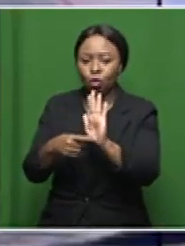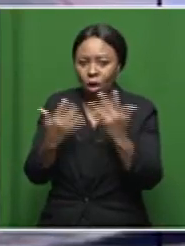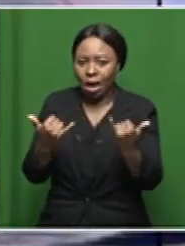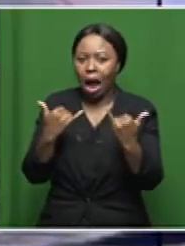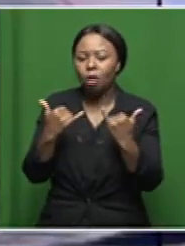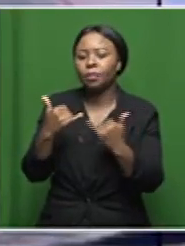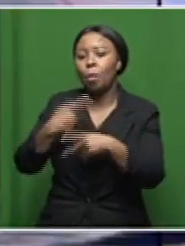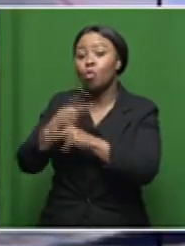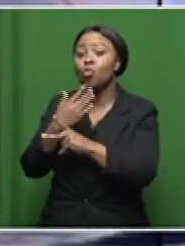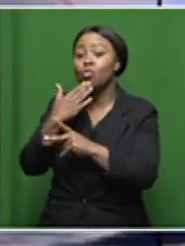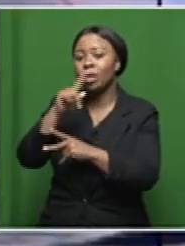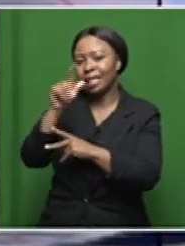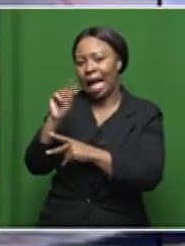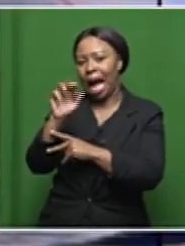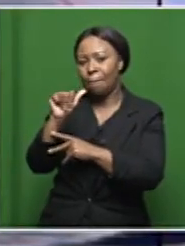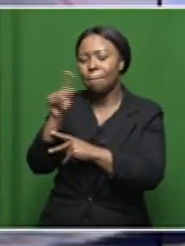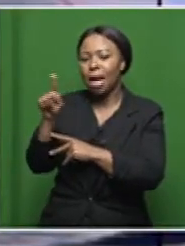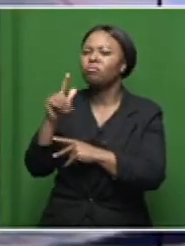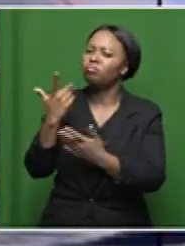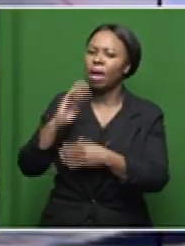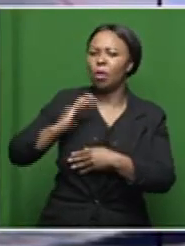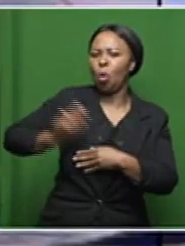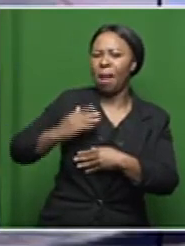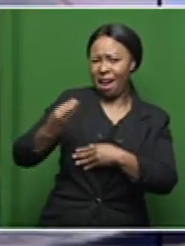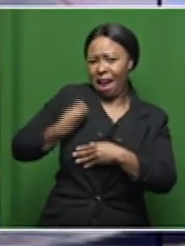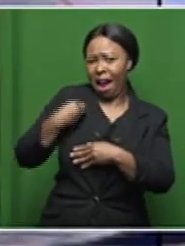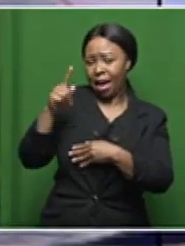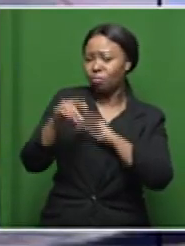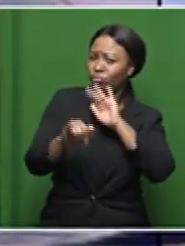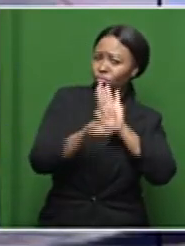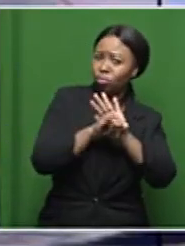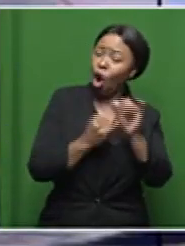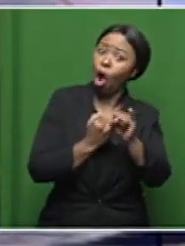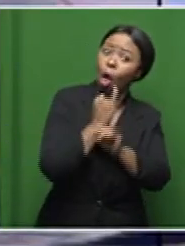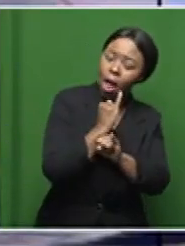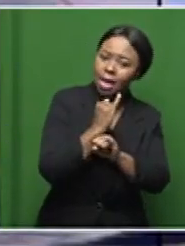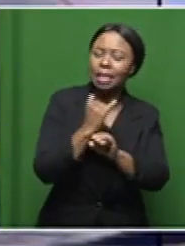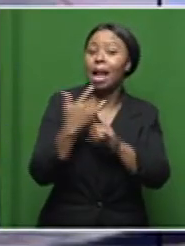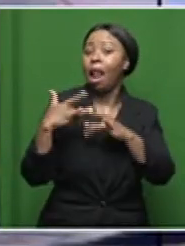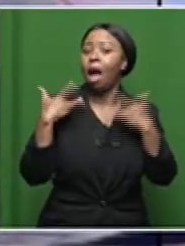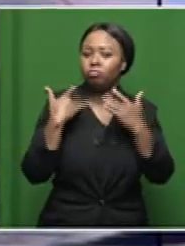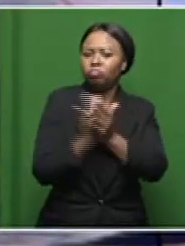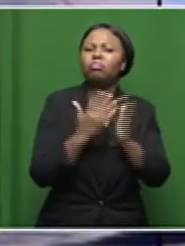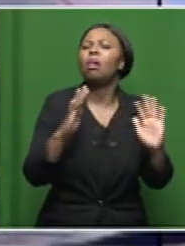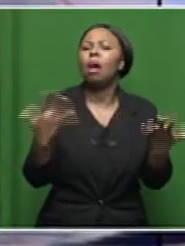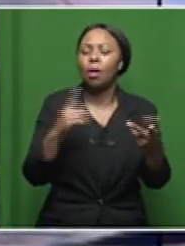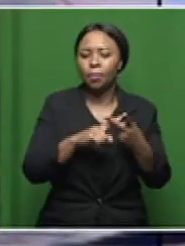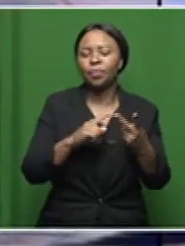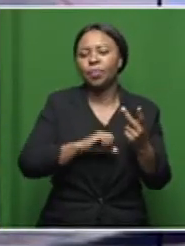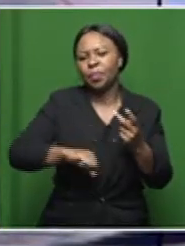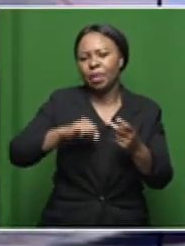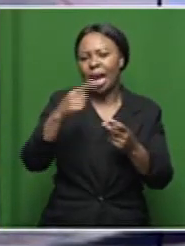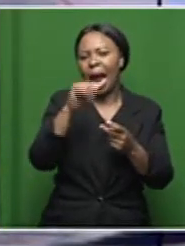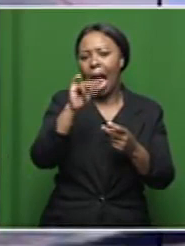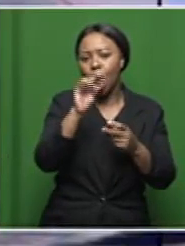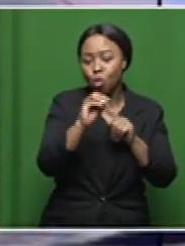an insert produced by Zama Buthelezi. She spoke to a young woman about how early detection can save lives. We'll speak to obstetrician gynecologist about cervical cancer, and we'll